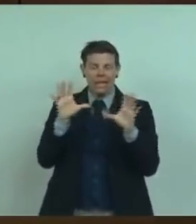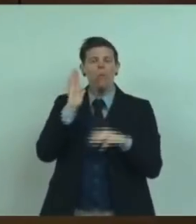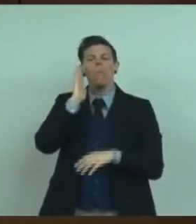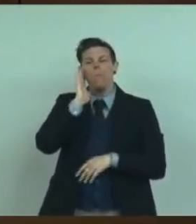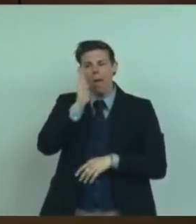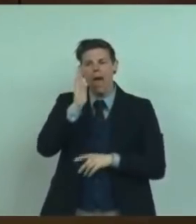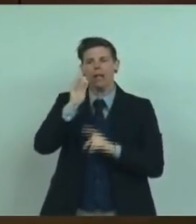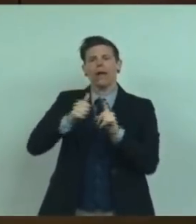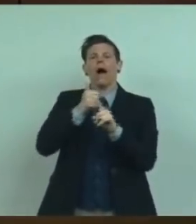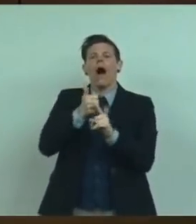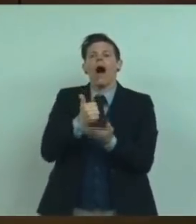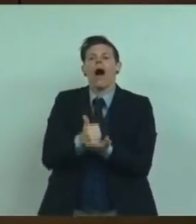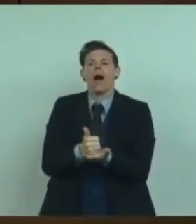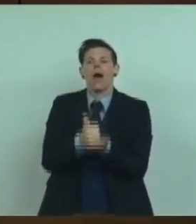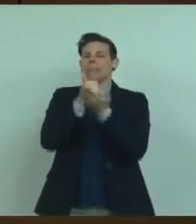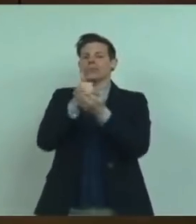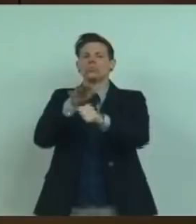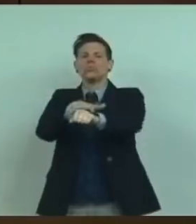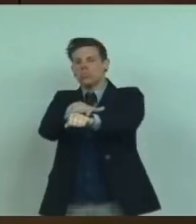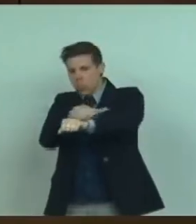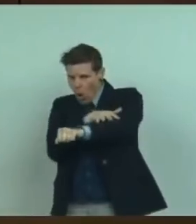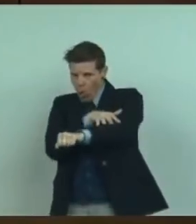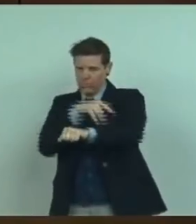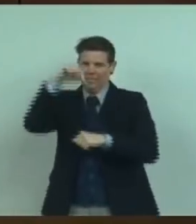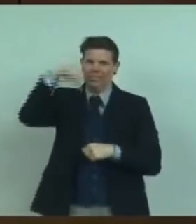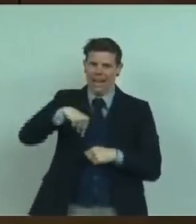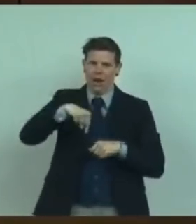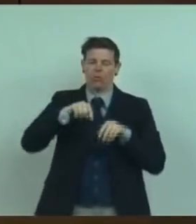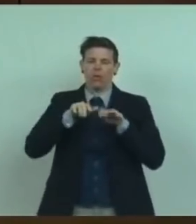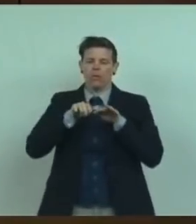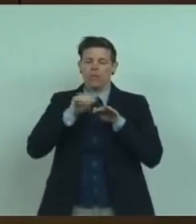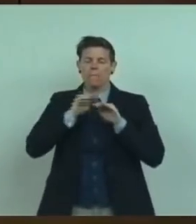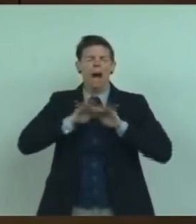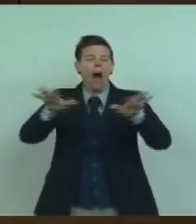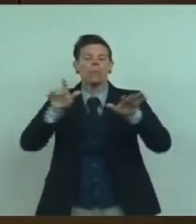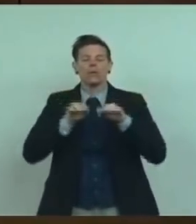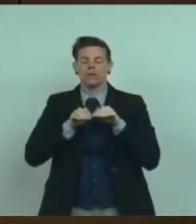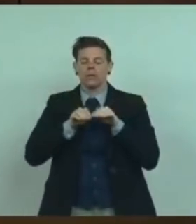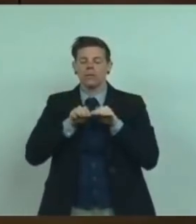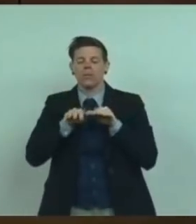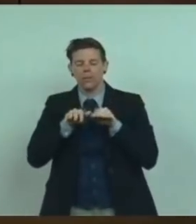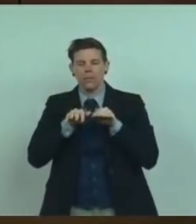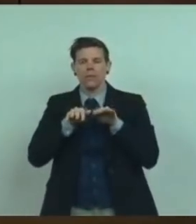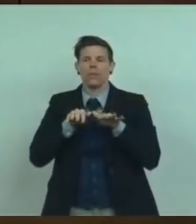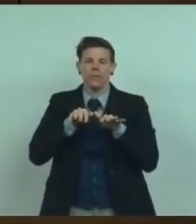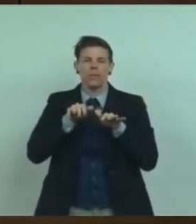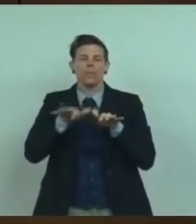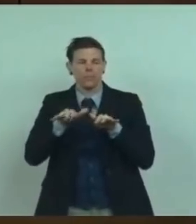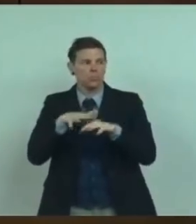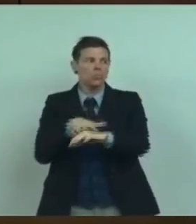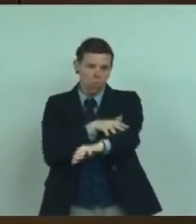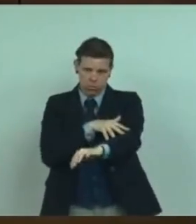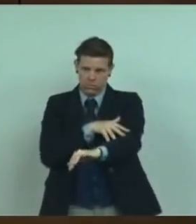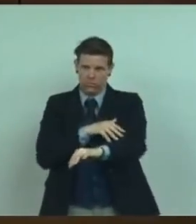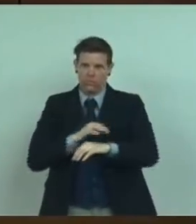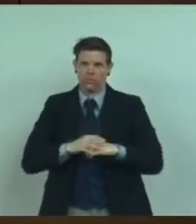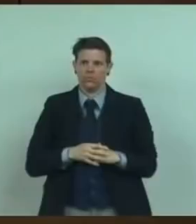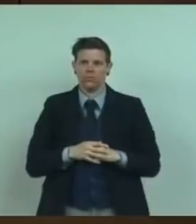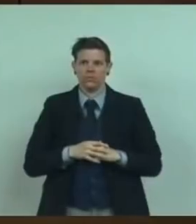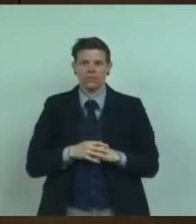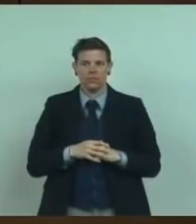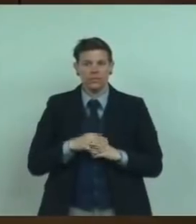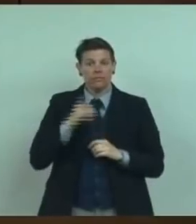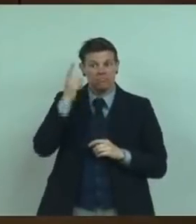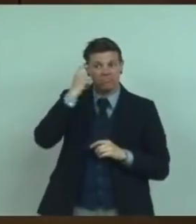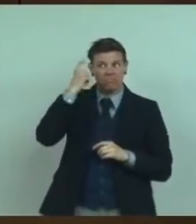up, protecting you a bit further. And we think that the federal government, the CDC, is likely to announce that those are